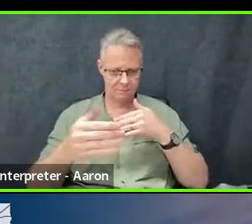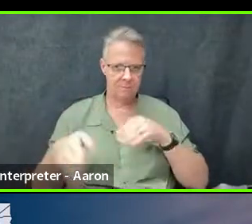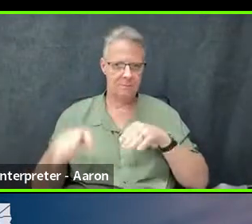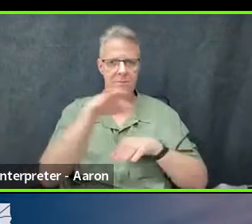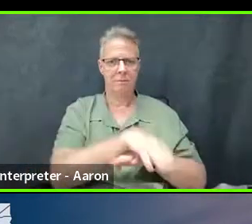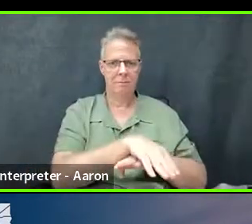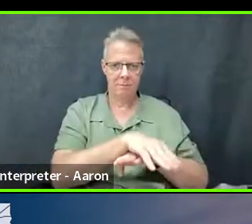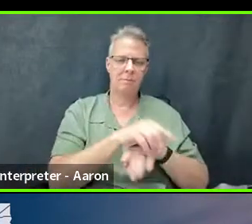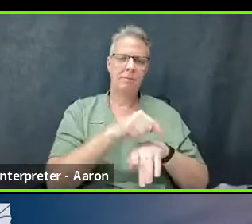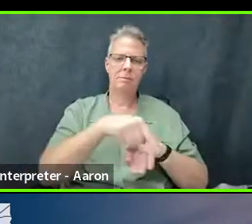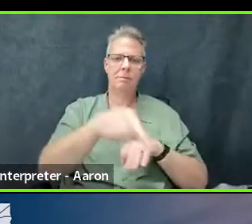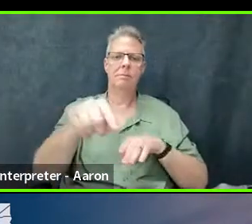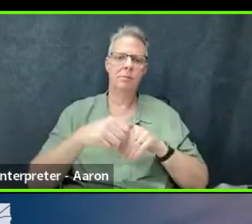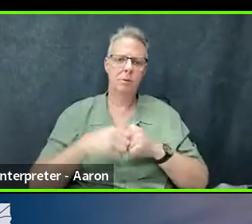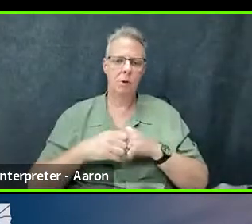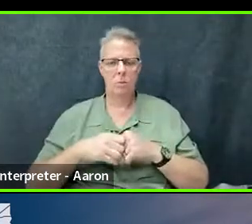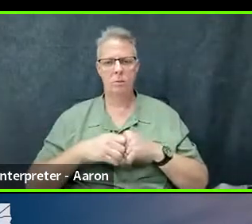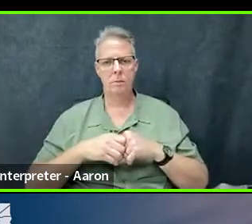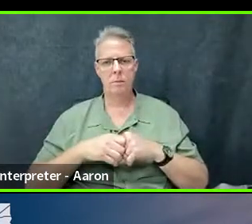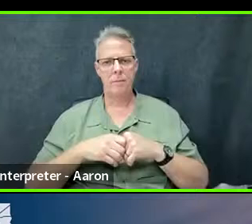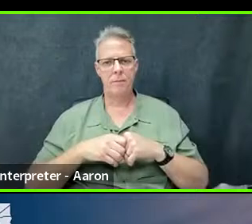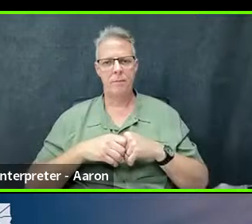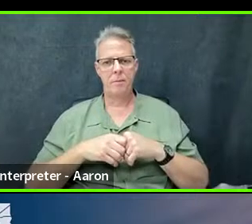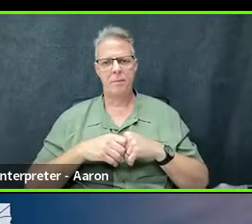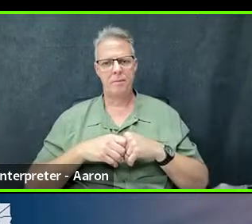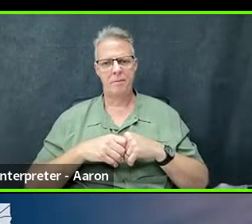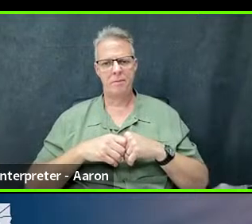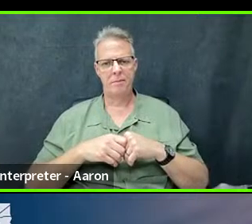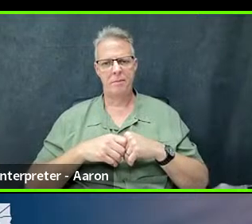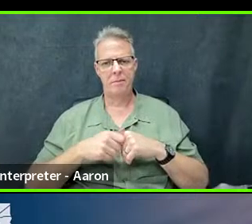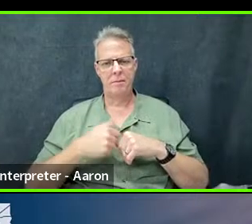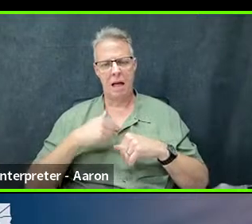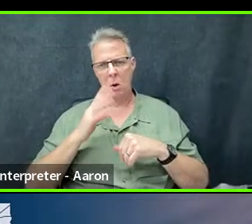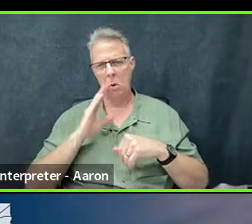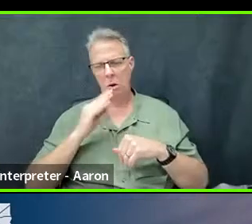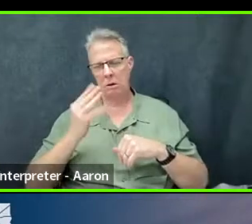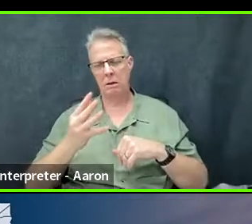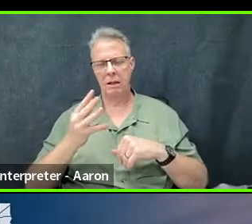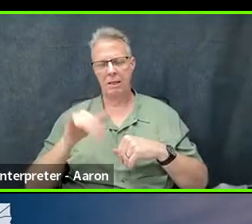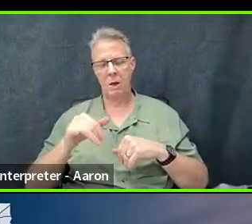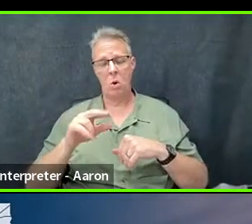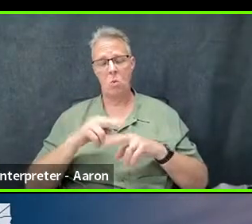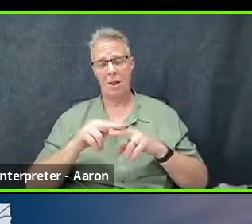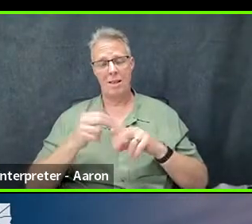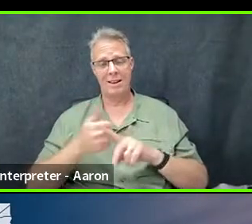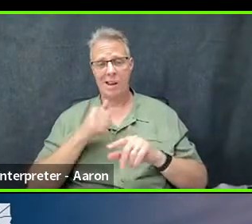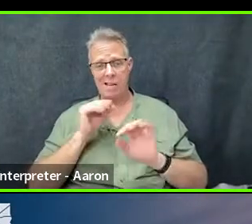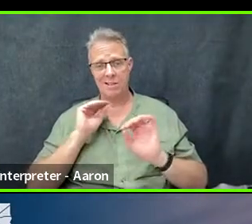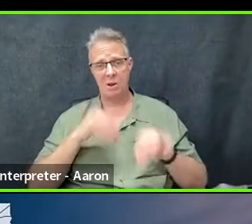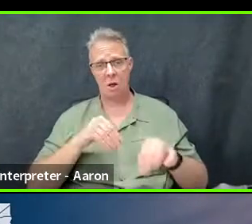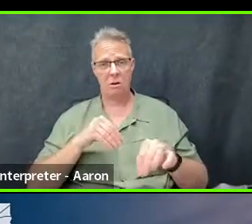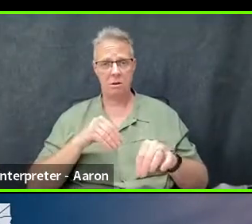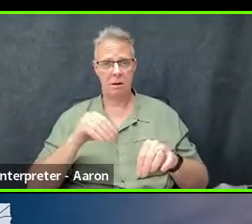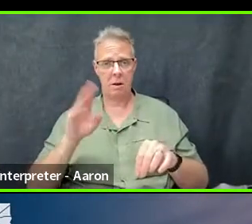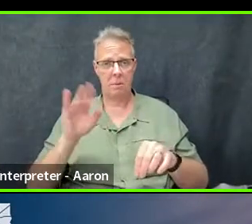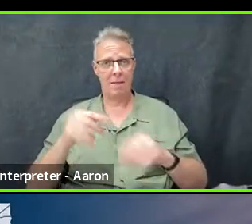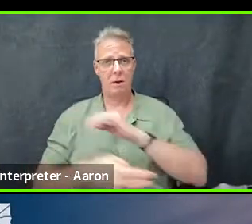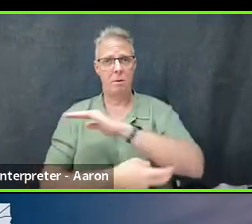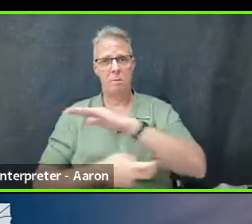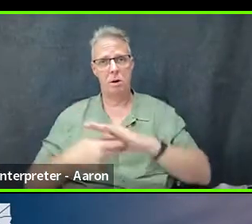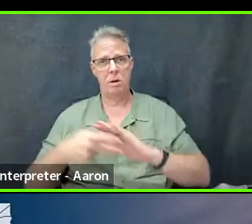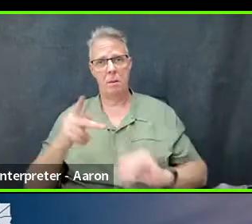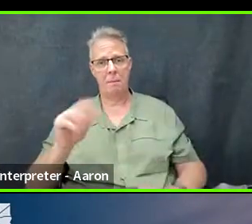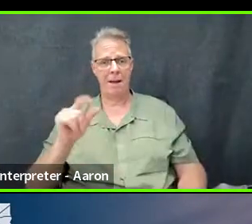like construction. So I think I'll lean in and say that the rail itself won't be installed by the bridge package